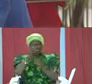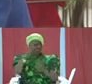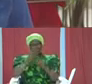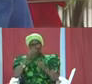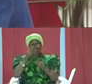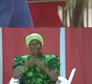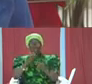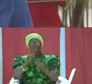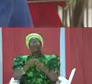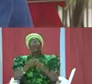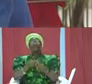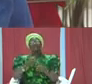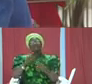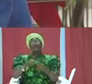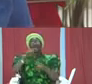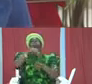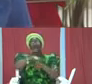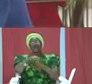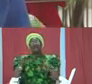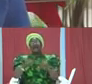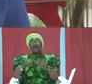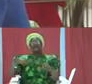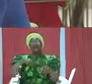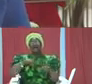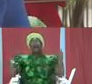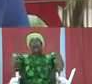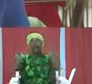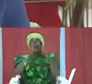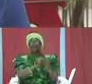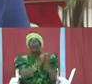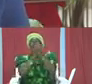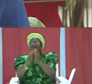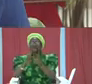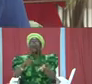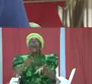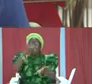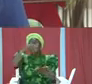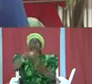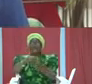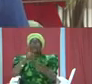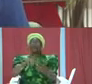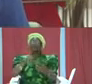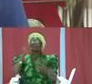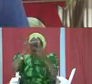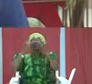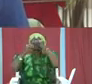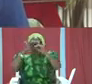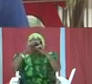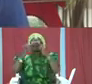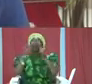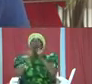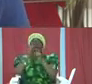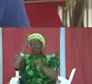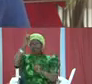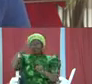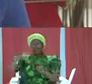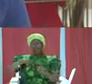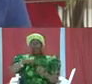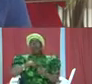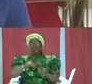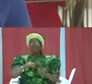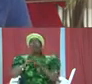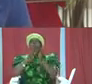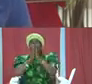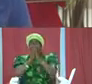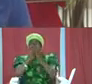Tonight, as we gather together once again to dine with you, we pray that you will breathe fresh air